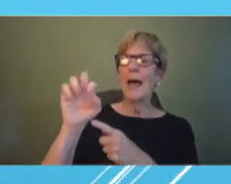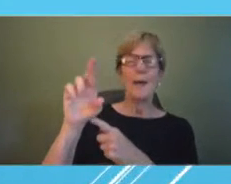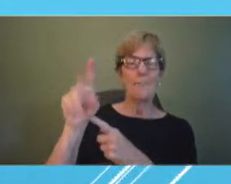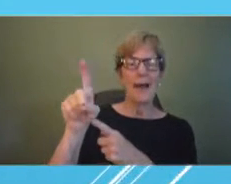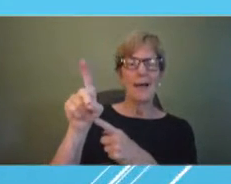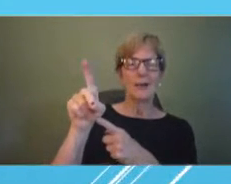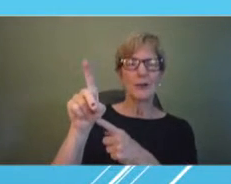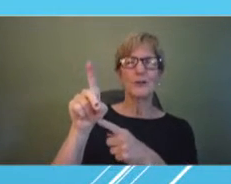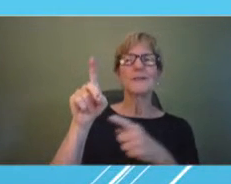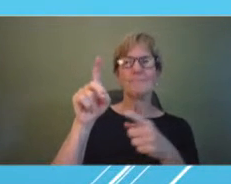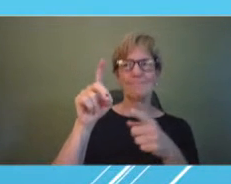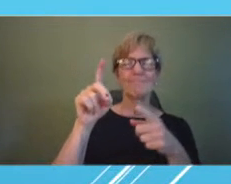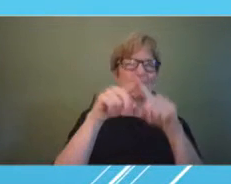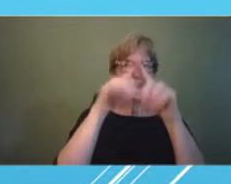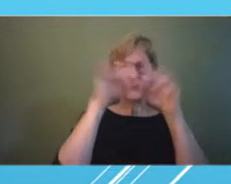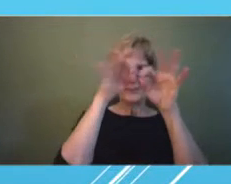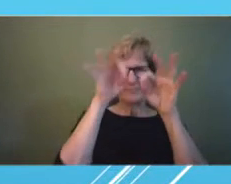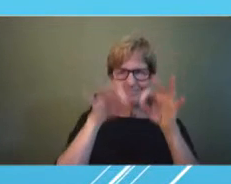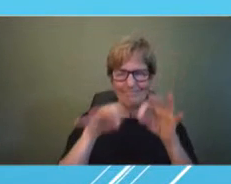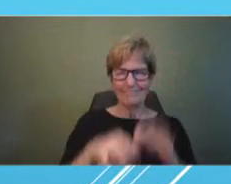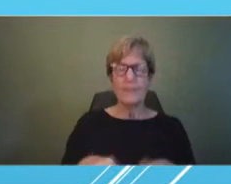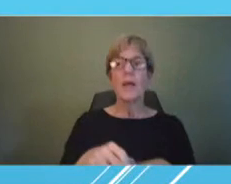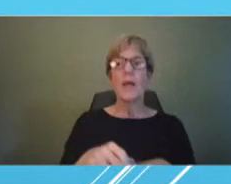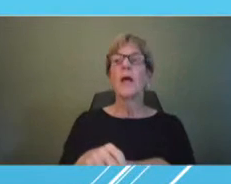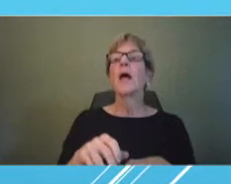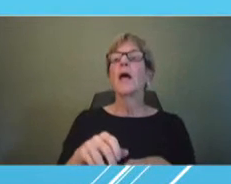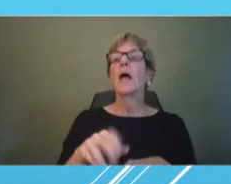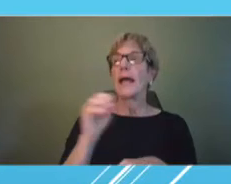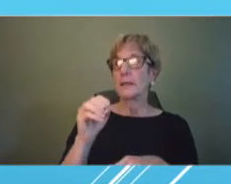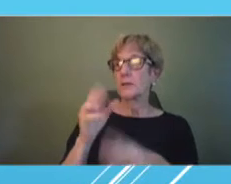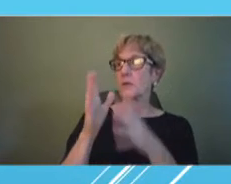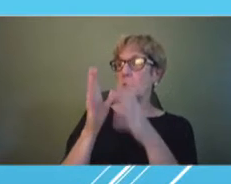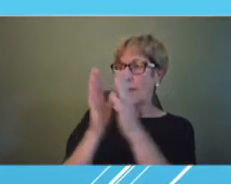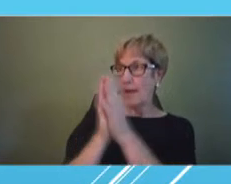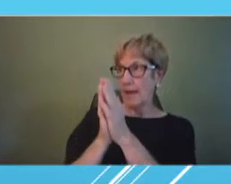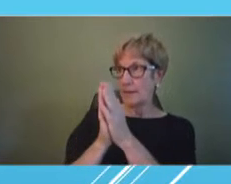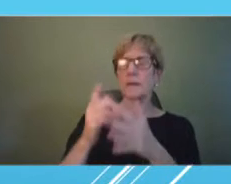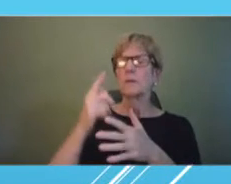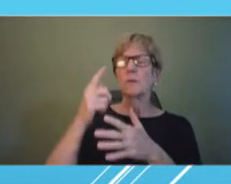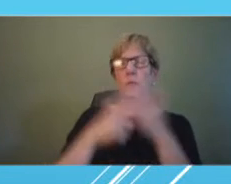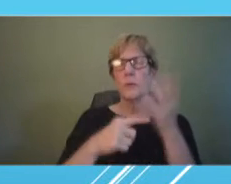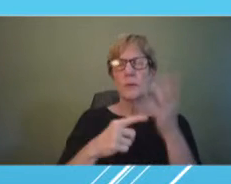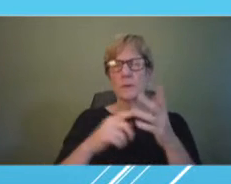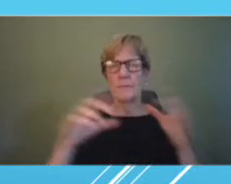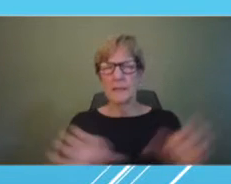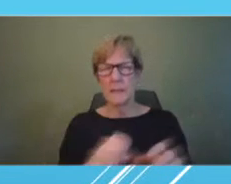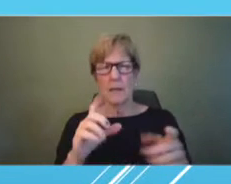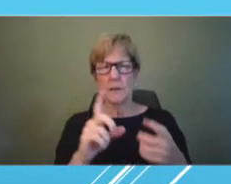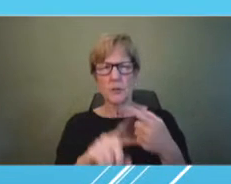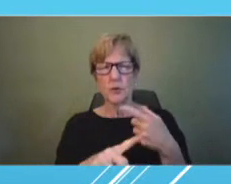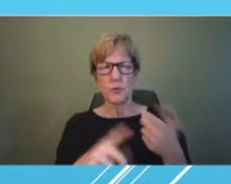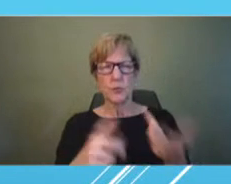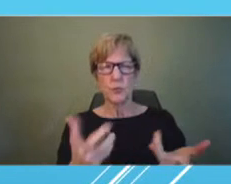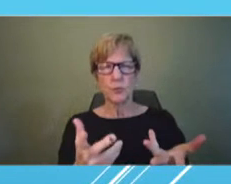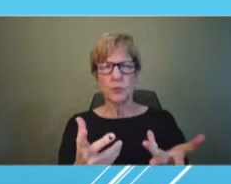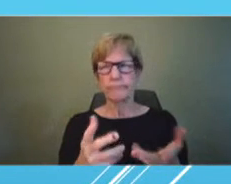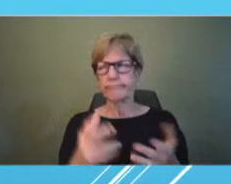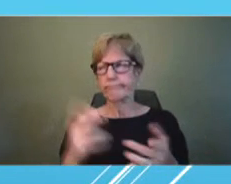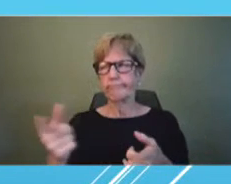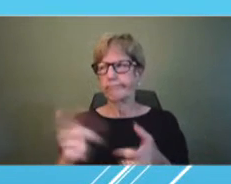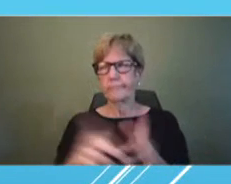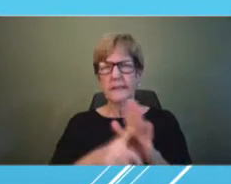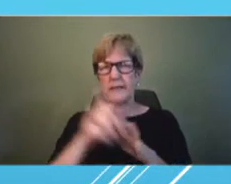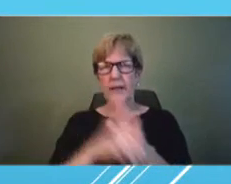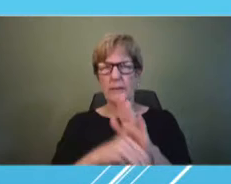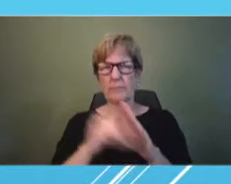infrastructure and uh council member Johnson is consistently asking you know what is being done to to compensate for the development coming in so when